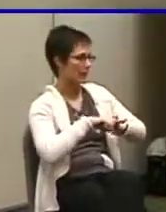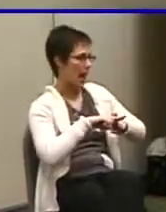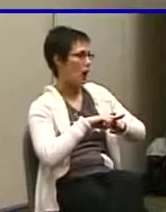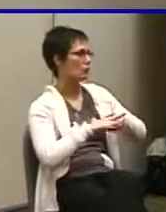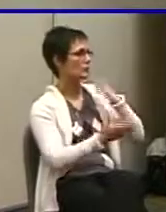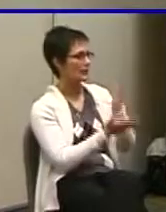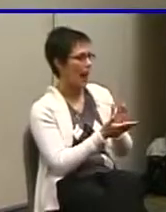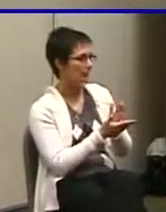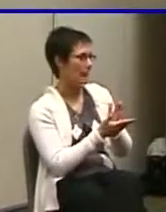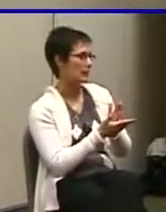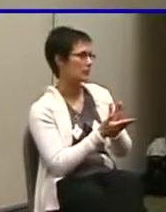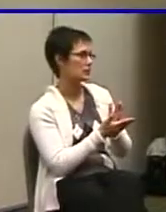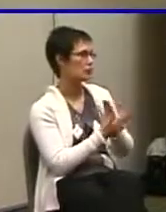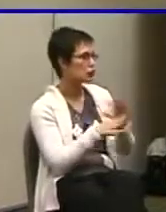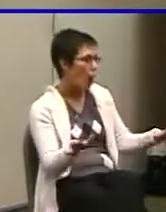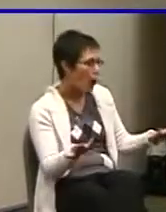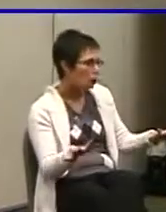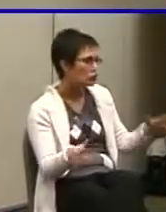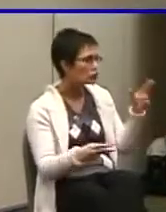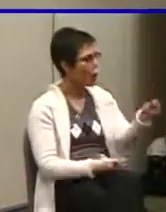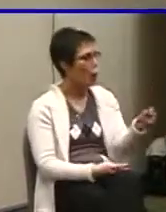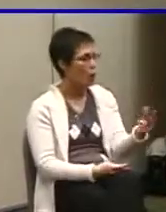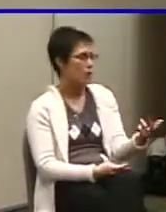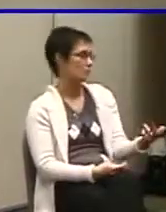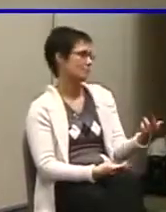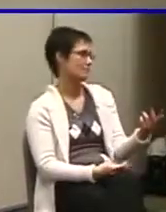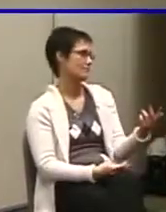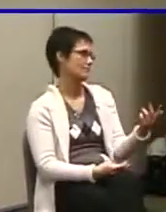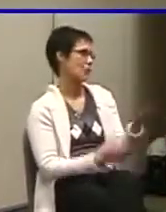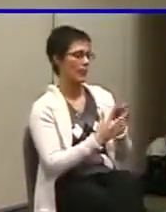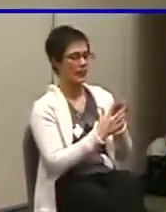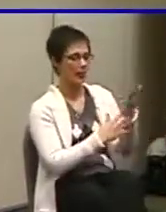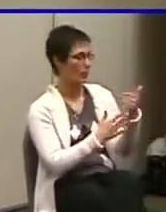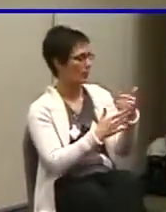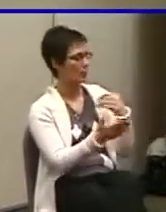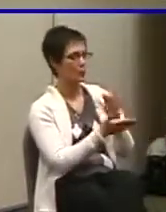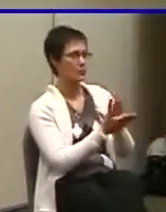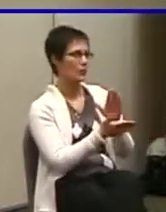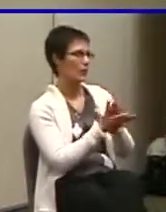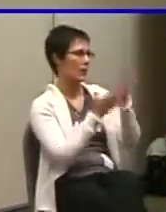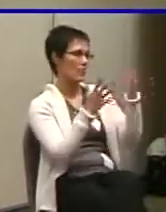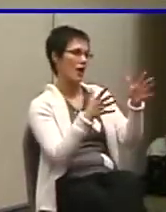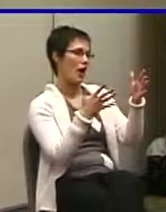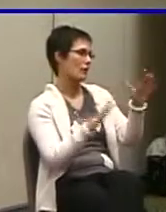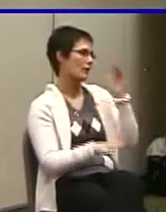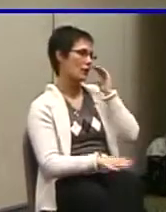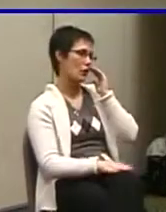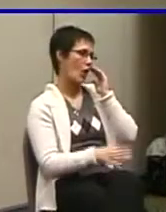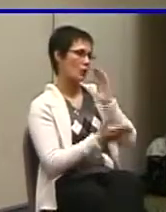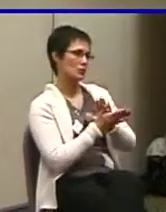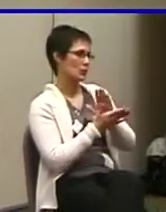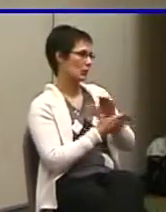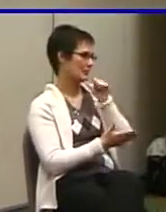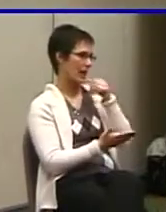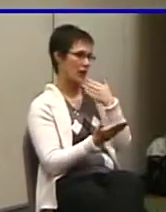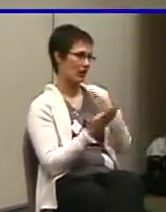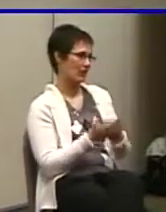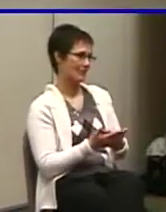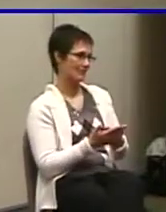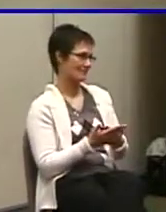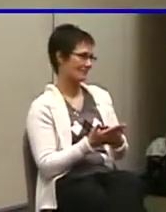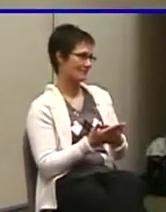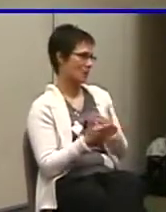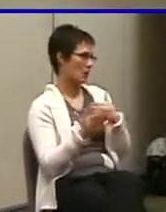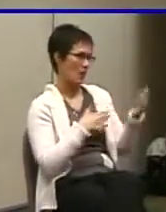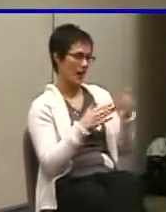no, don't. By the time these kids are through preschool, they already know school's not for them. Whatever